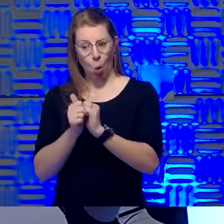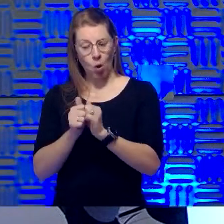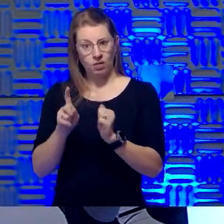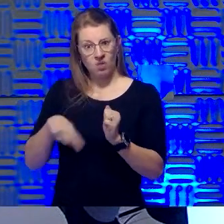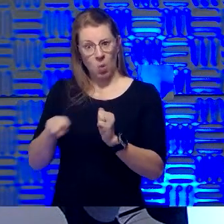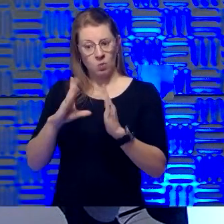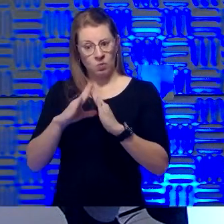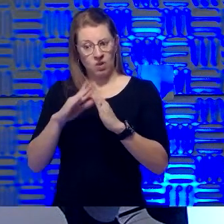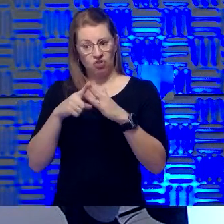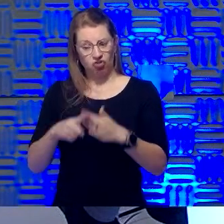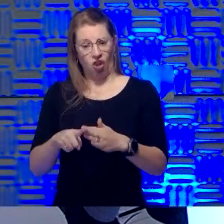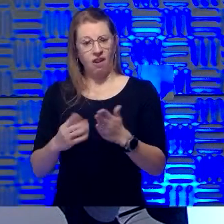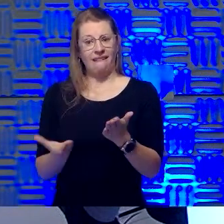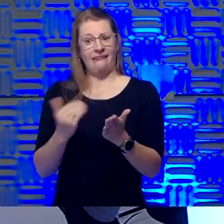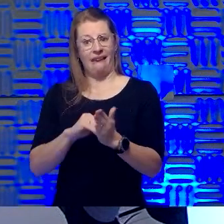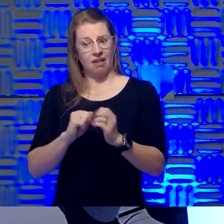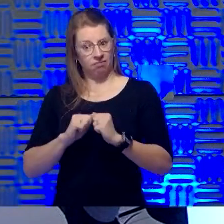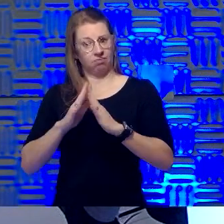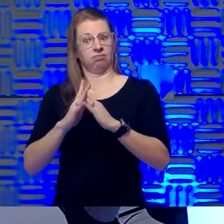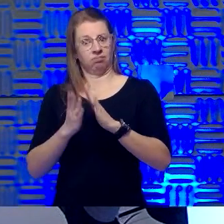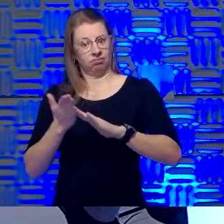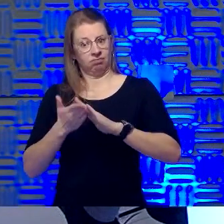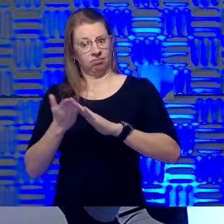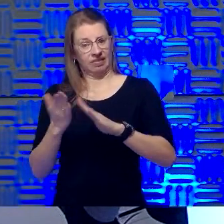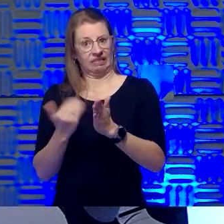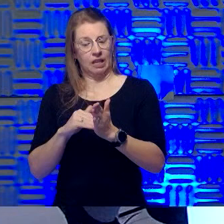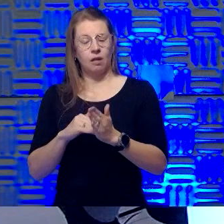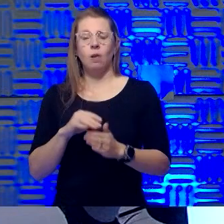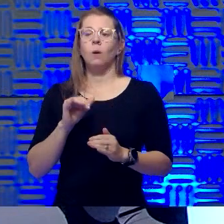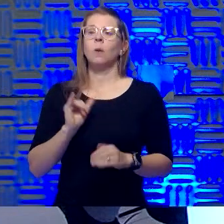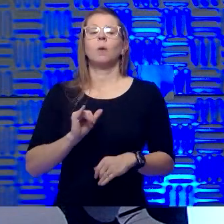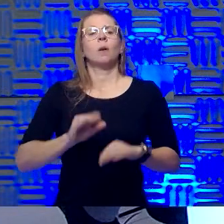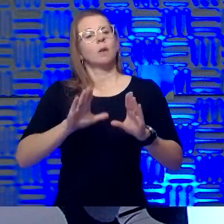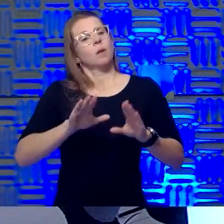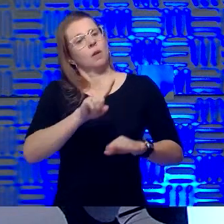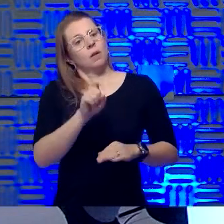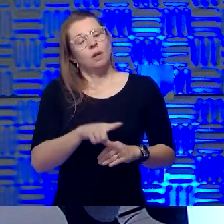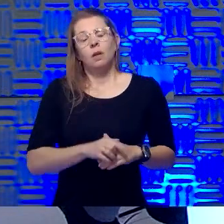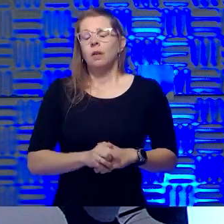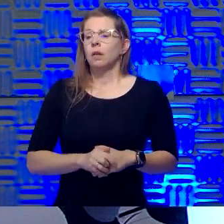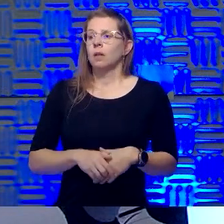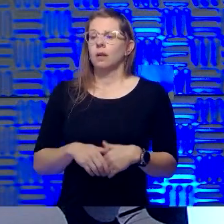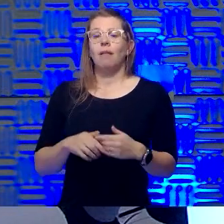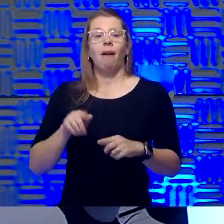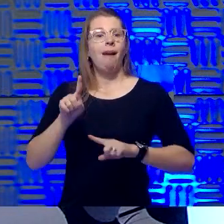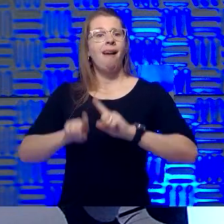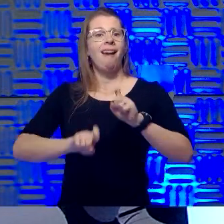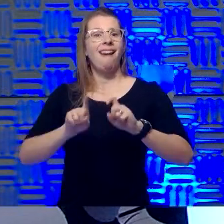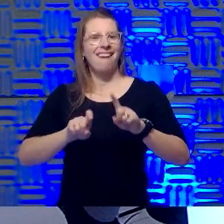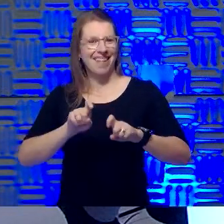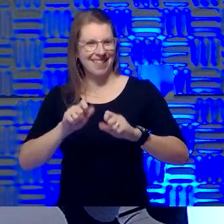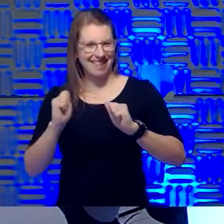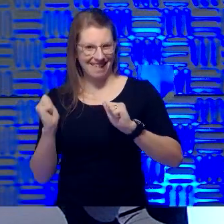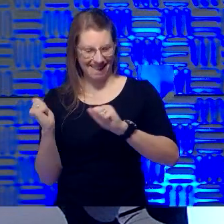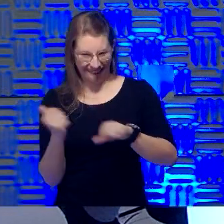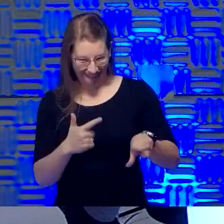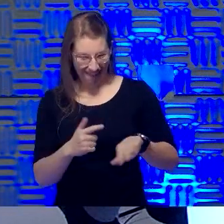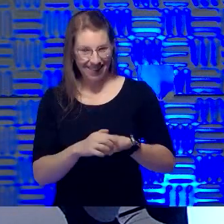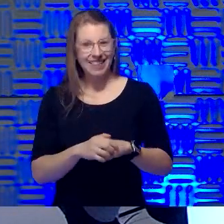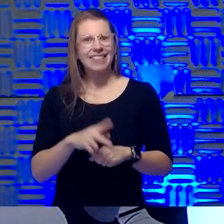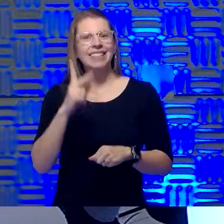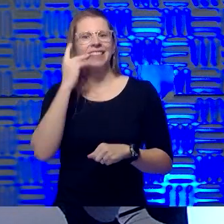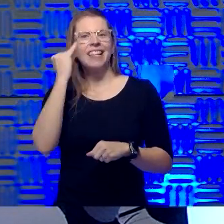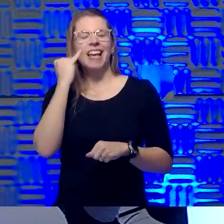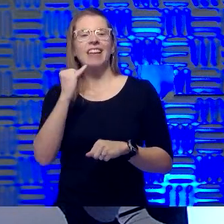up again? Oh, that's a And great question. What Well, let's just take a precautions should they poll. take? Yeah, let's take a poll. Let's see if we're all going to see the same